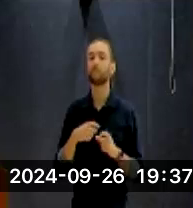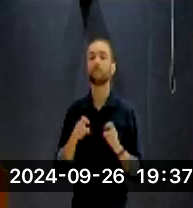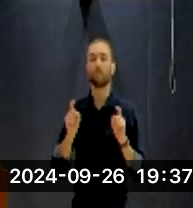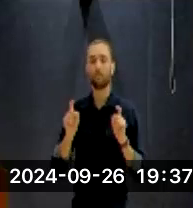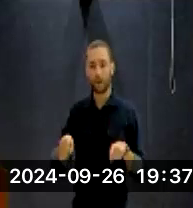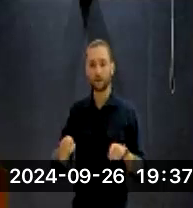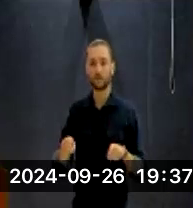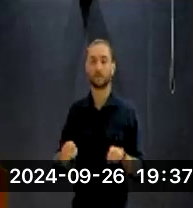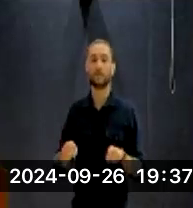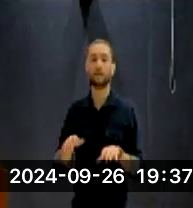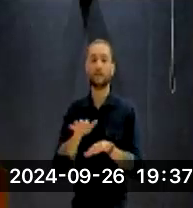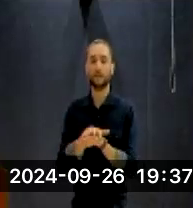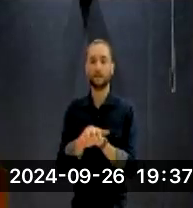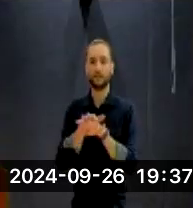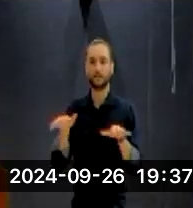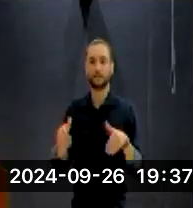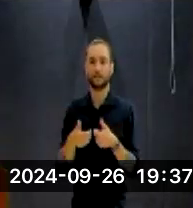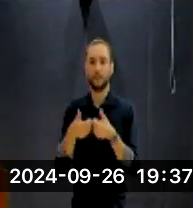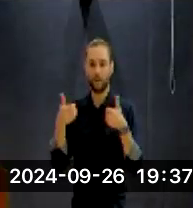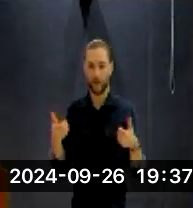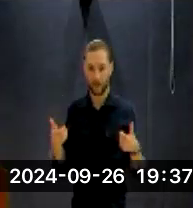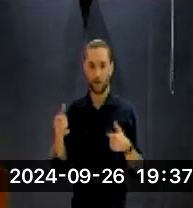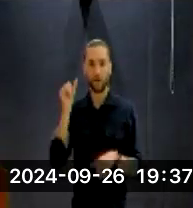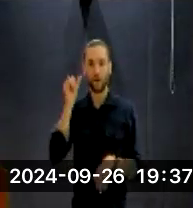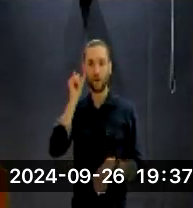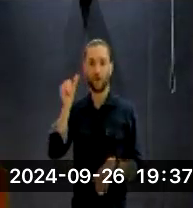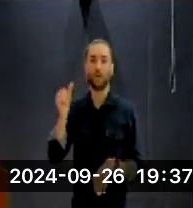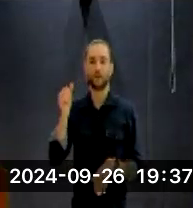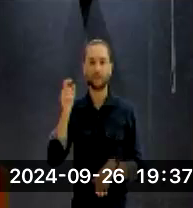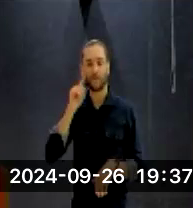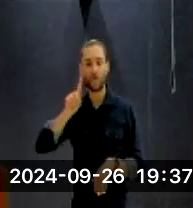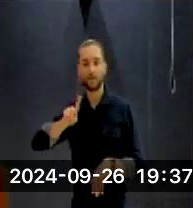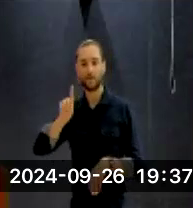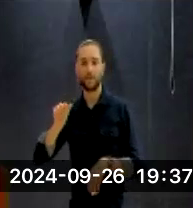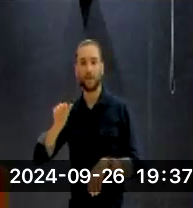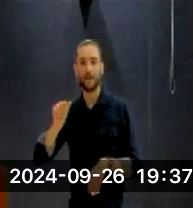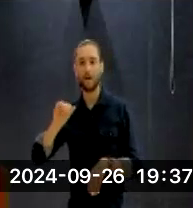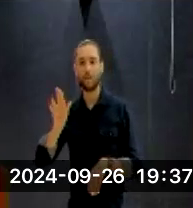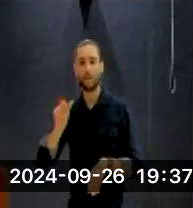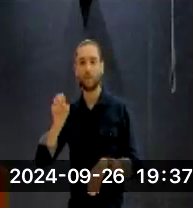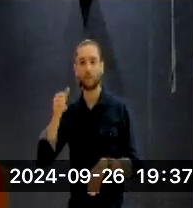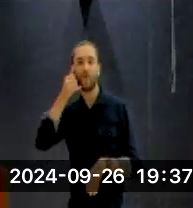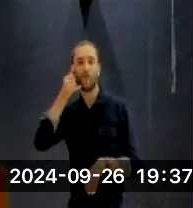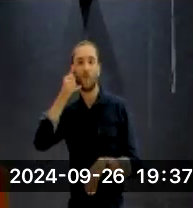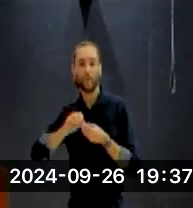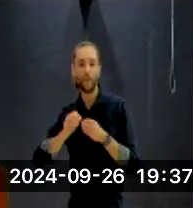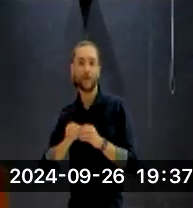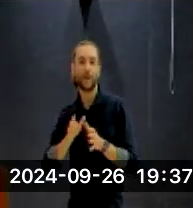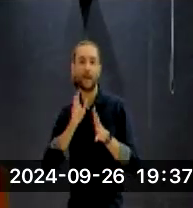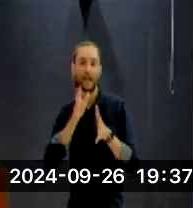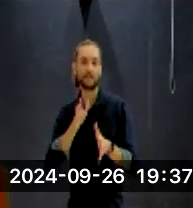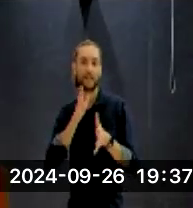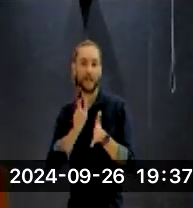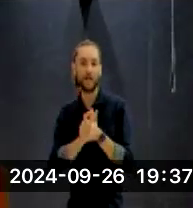the number for calls related to disability, abuse, and hate crimes from